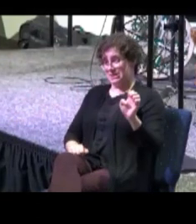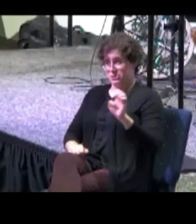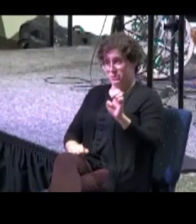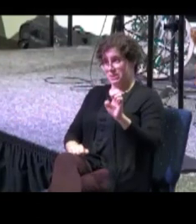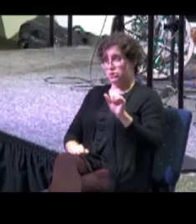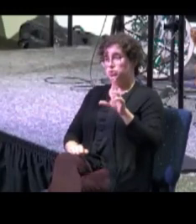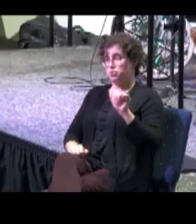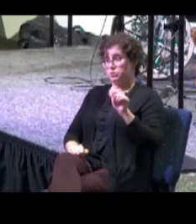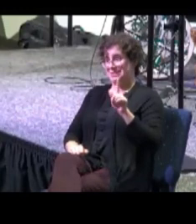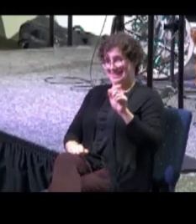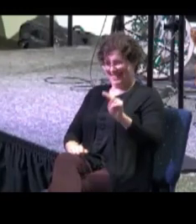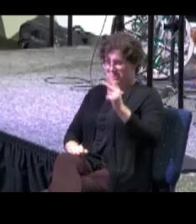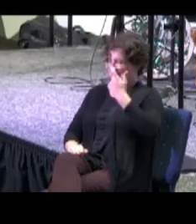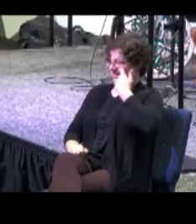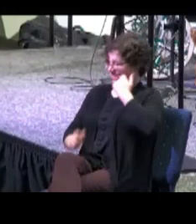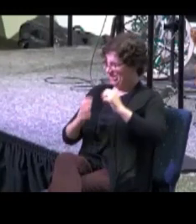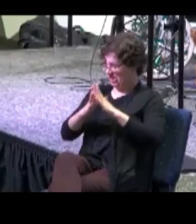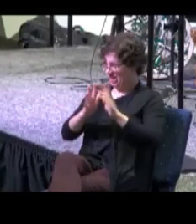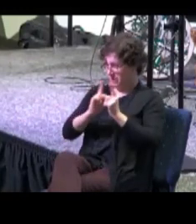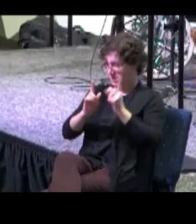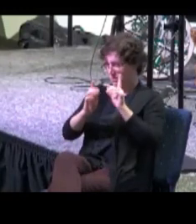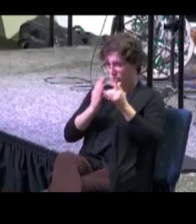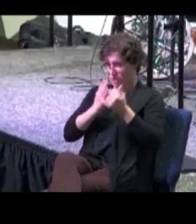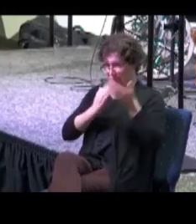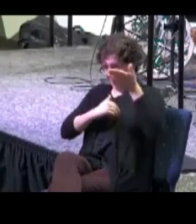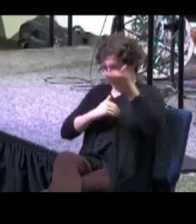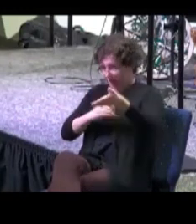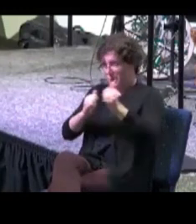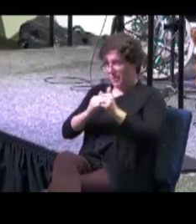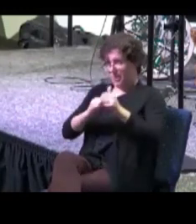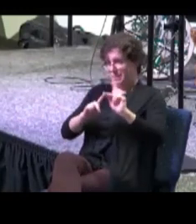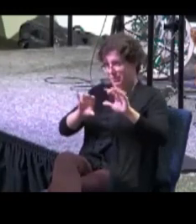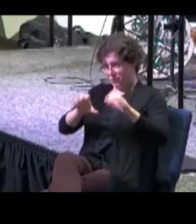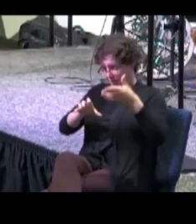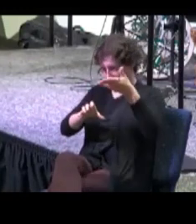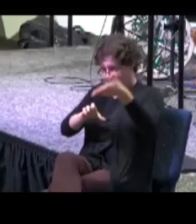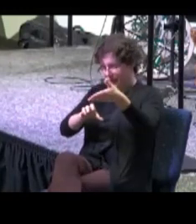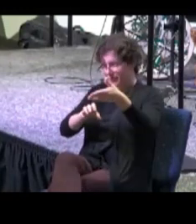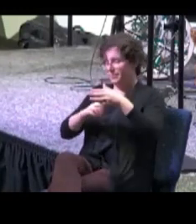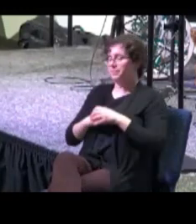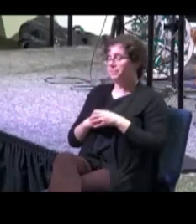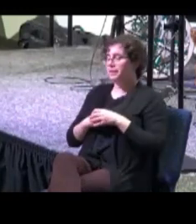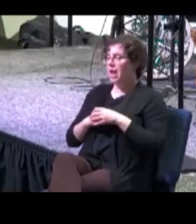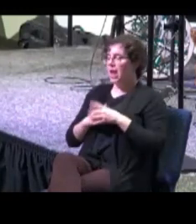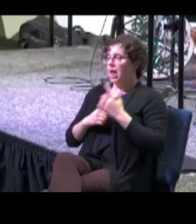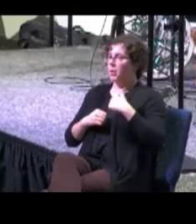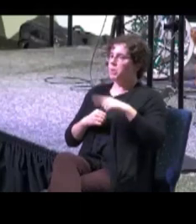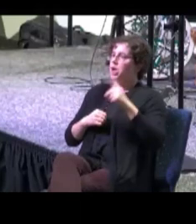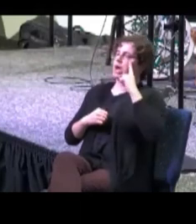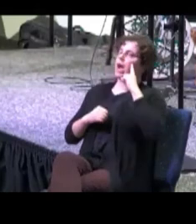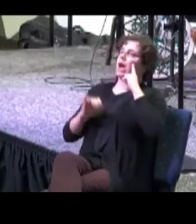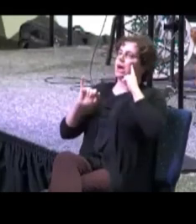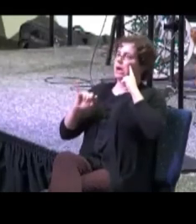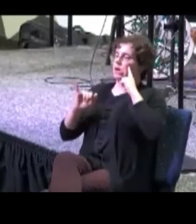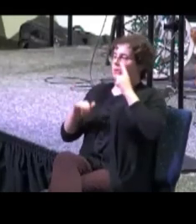just starting a translation project among the Dinga when we got word that Dad had passed